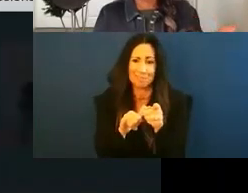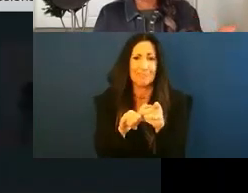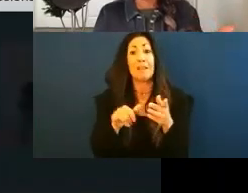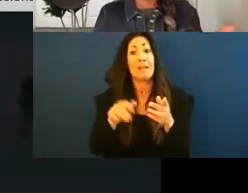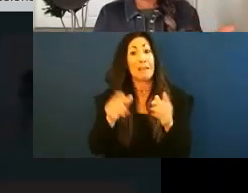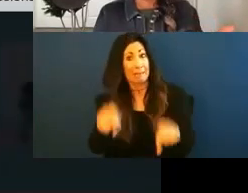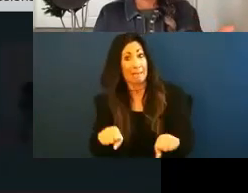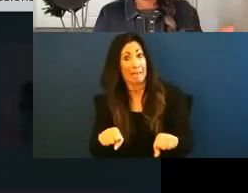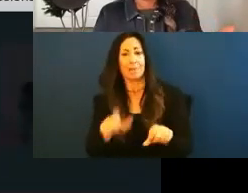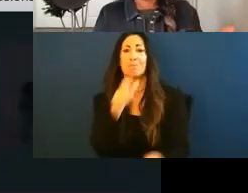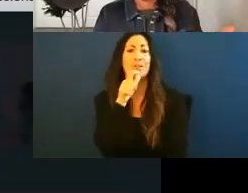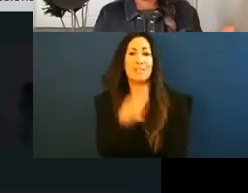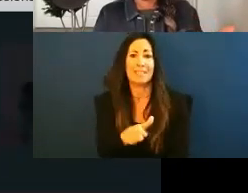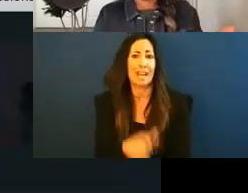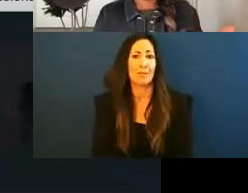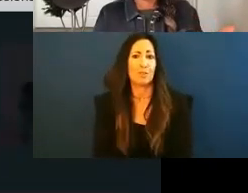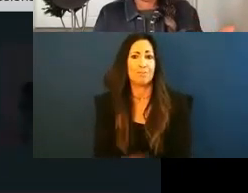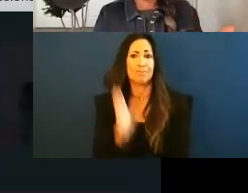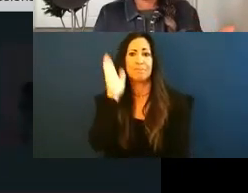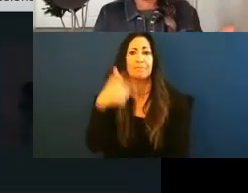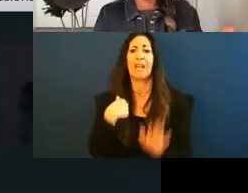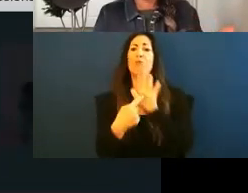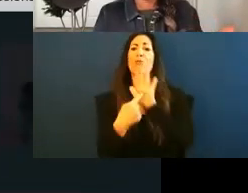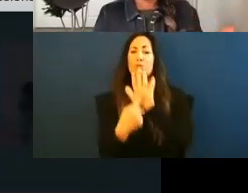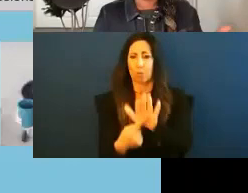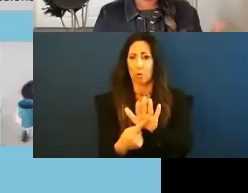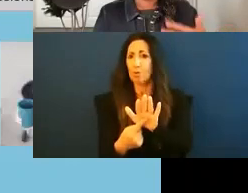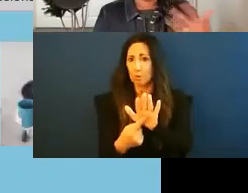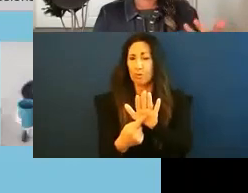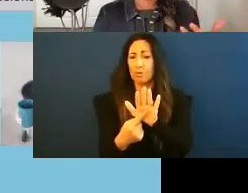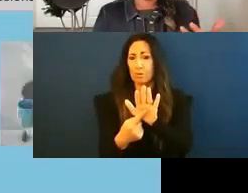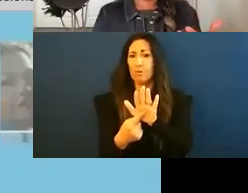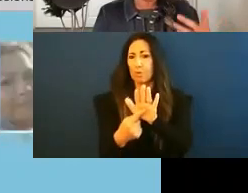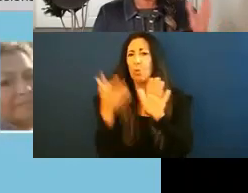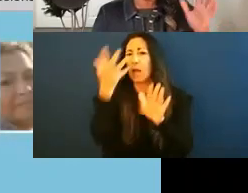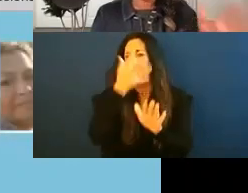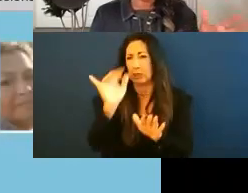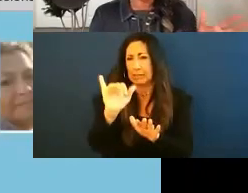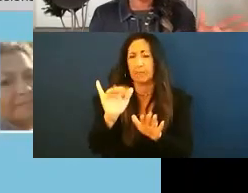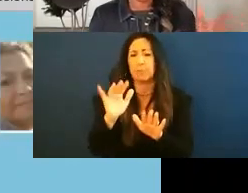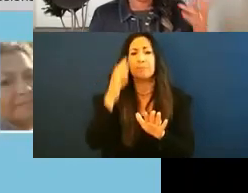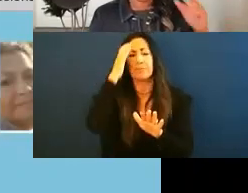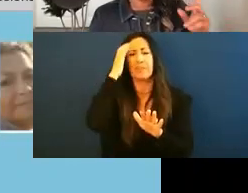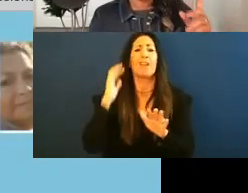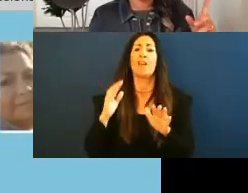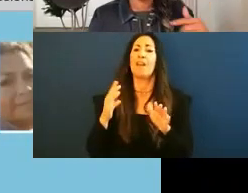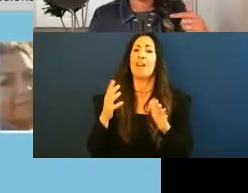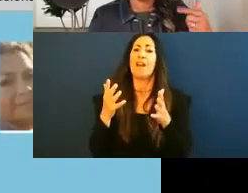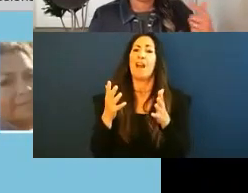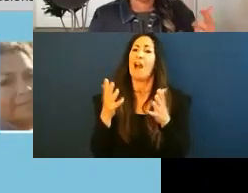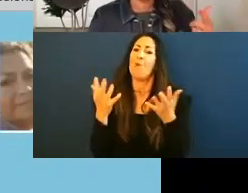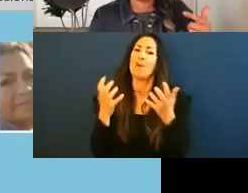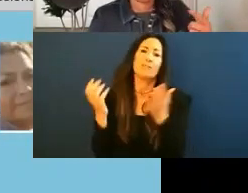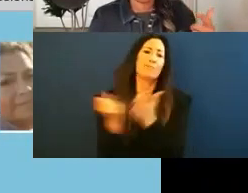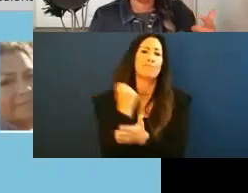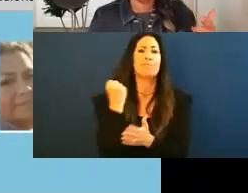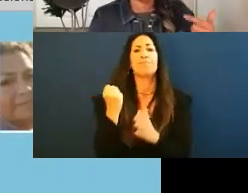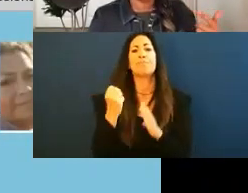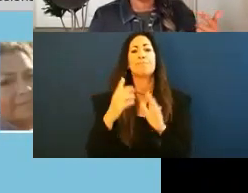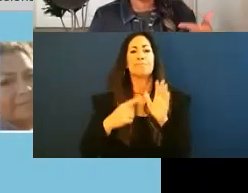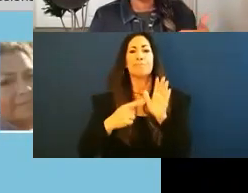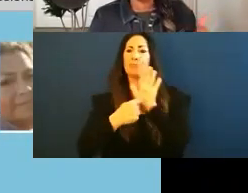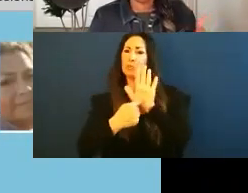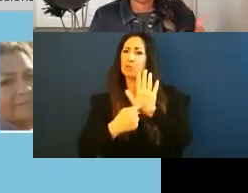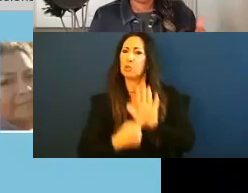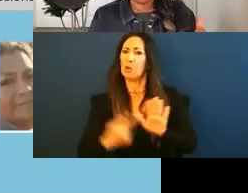can. And I will show you about how I can show you what that looks like. But I wanted to just take a moment to point out some of the elements.